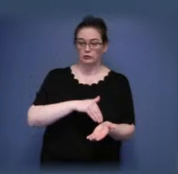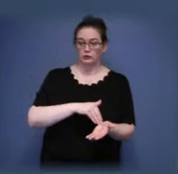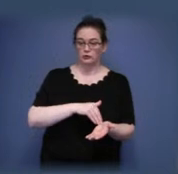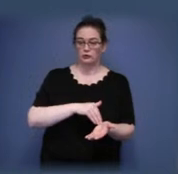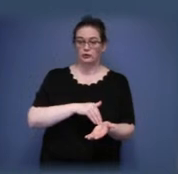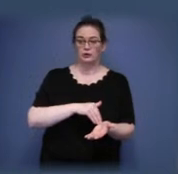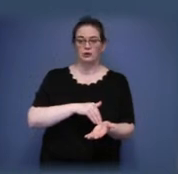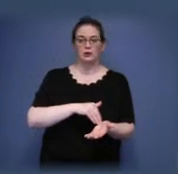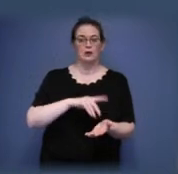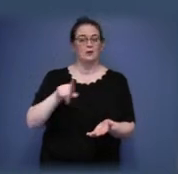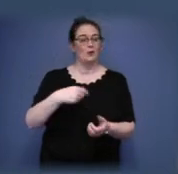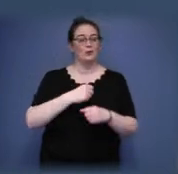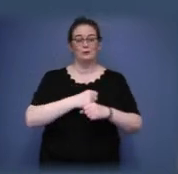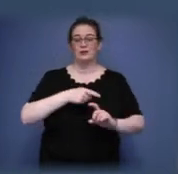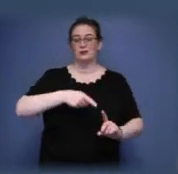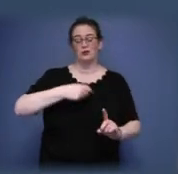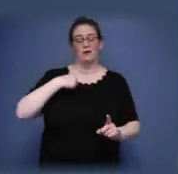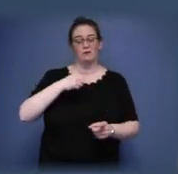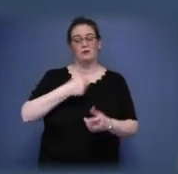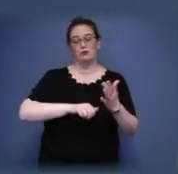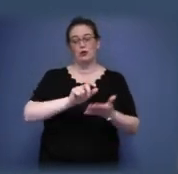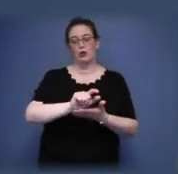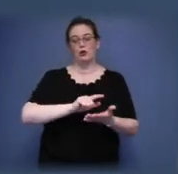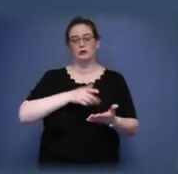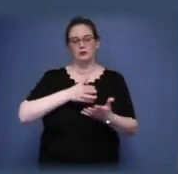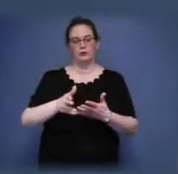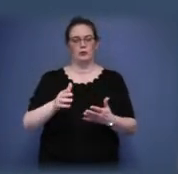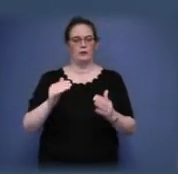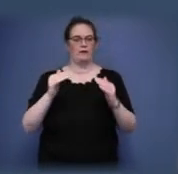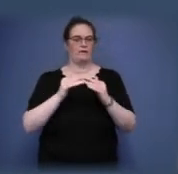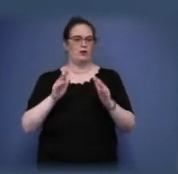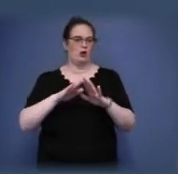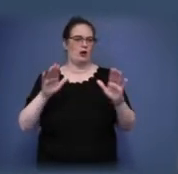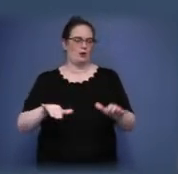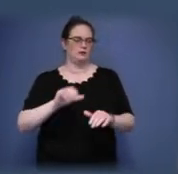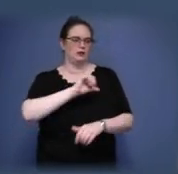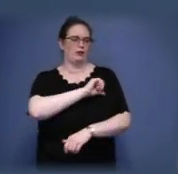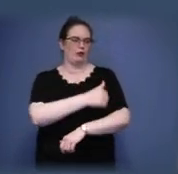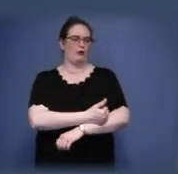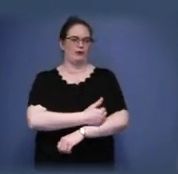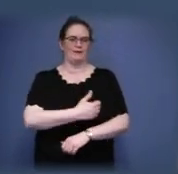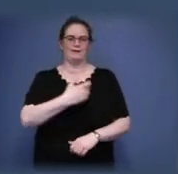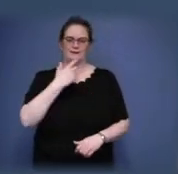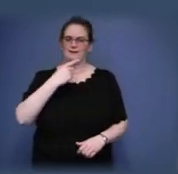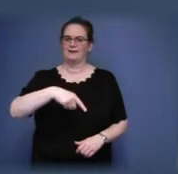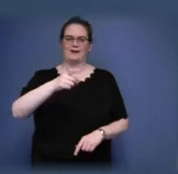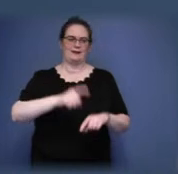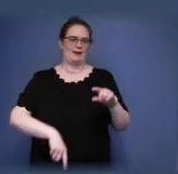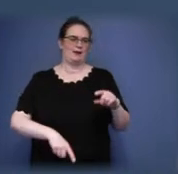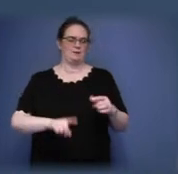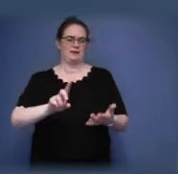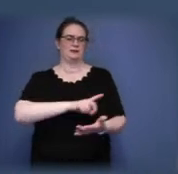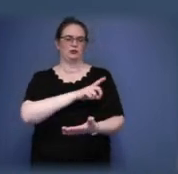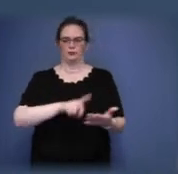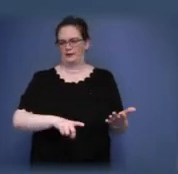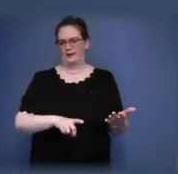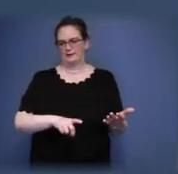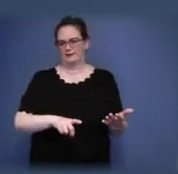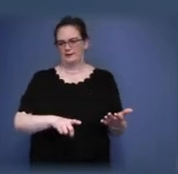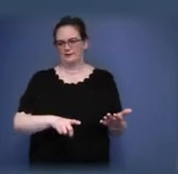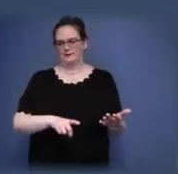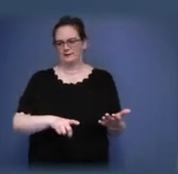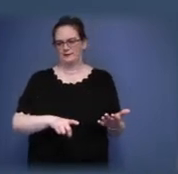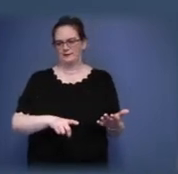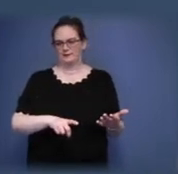The only protection they have by law is through the Fair Housing Authority, which says that they can't be discriminated